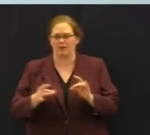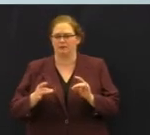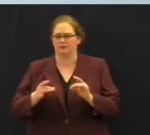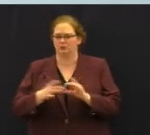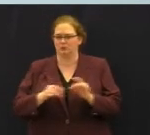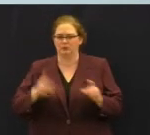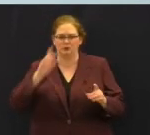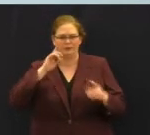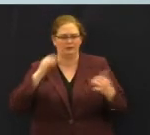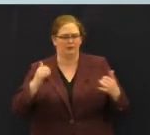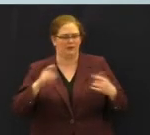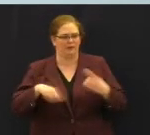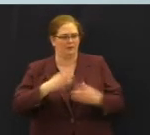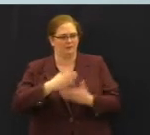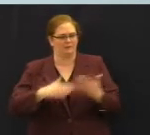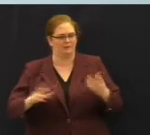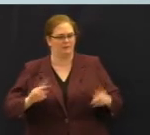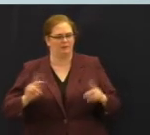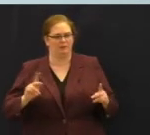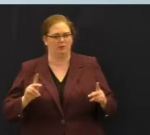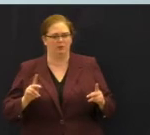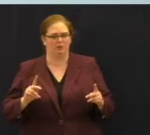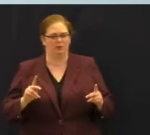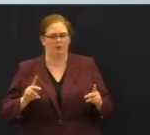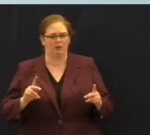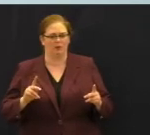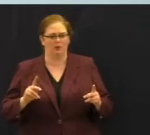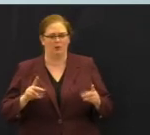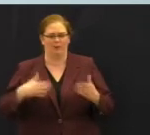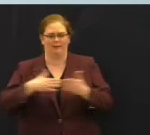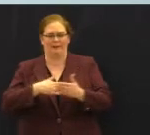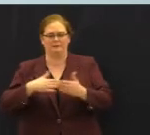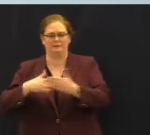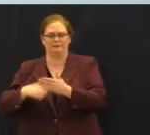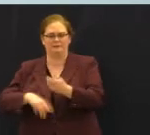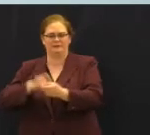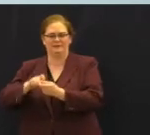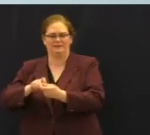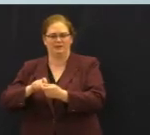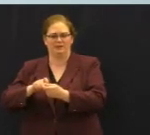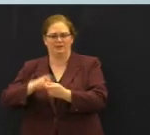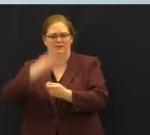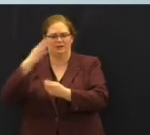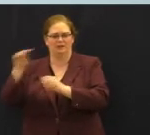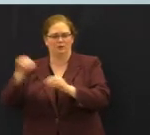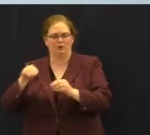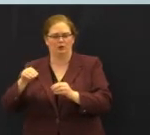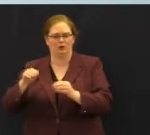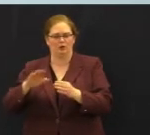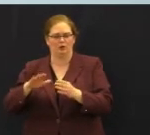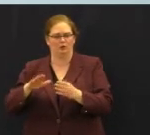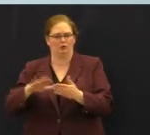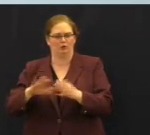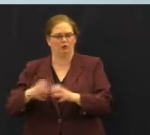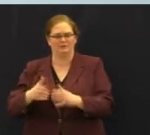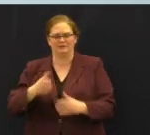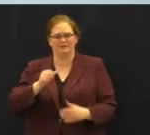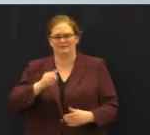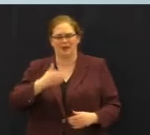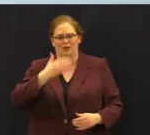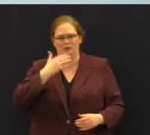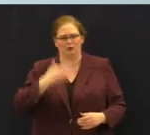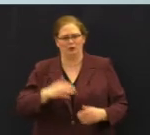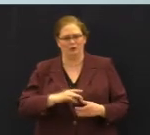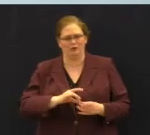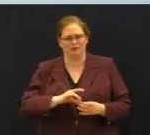today from some of the people who are against different immigrant groups is not new commentary. All of it